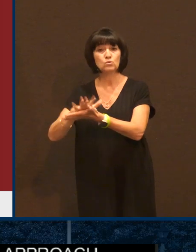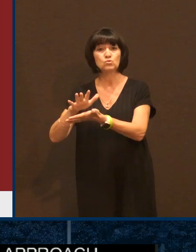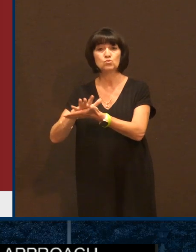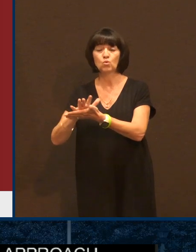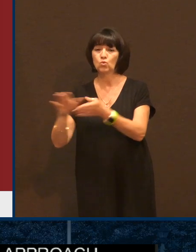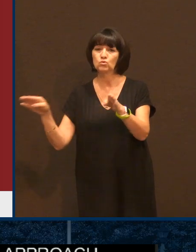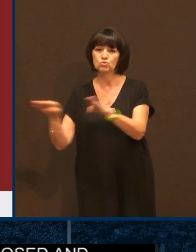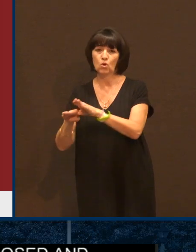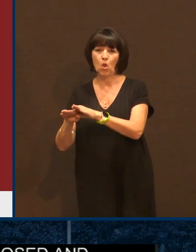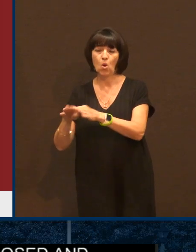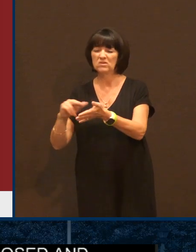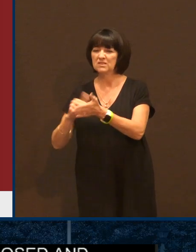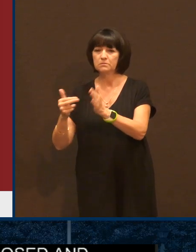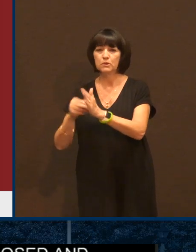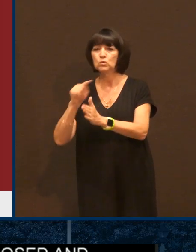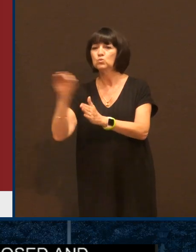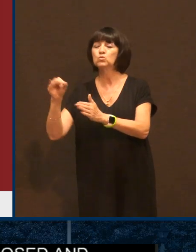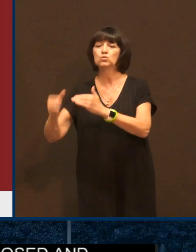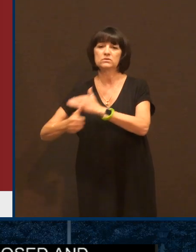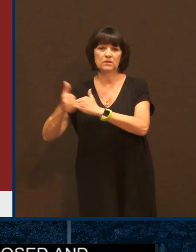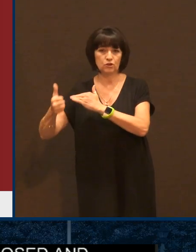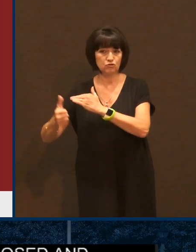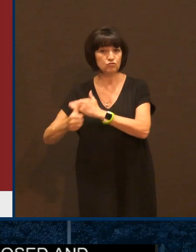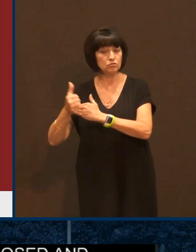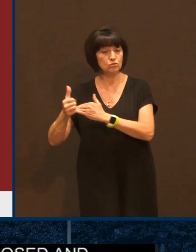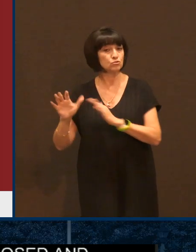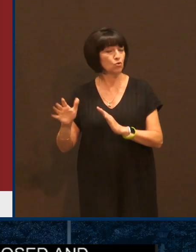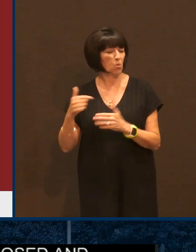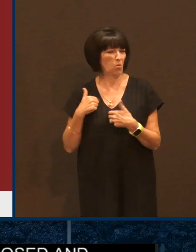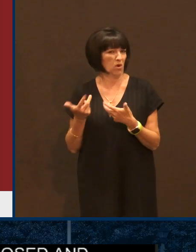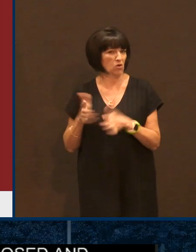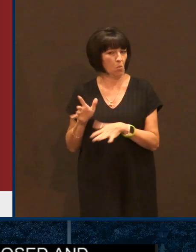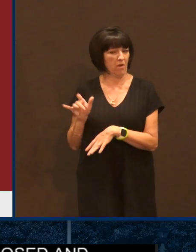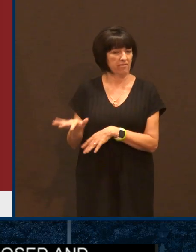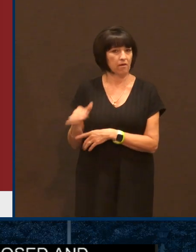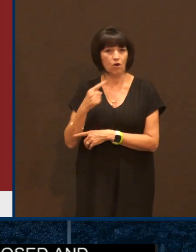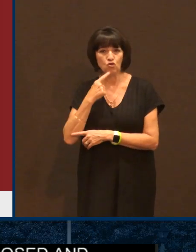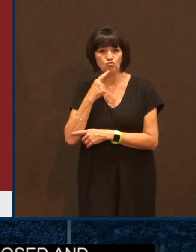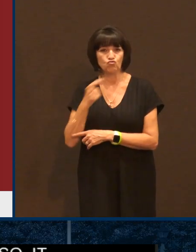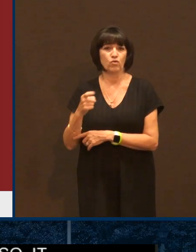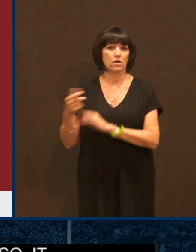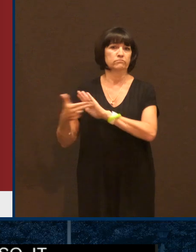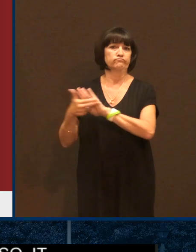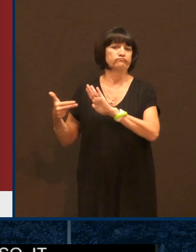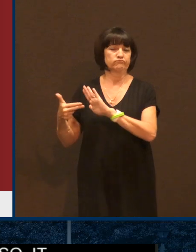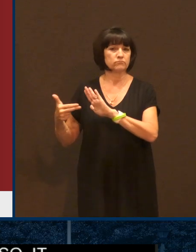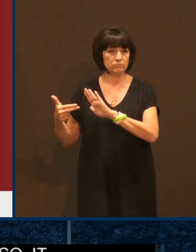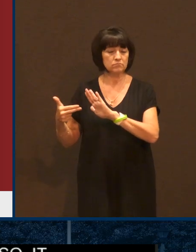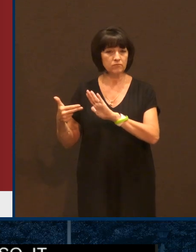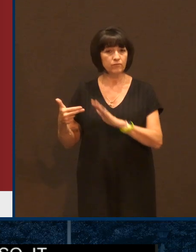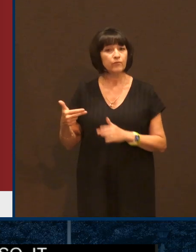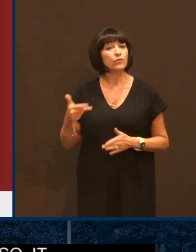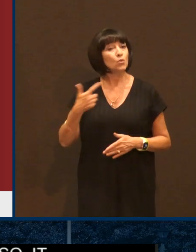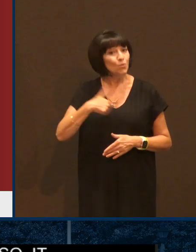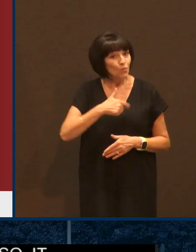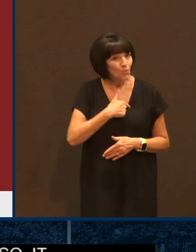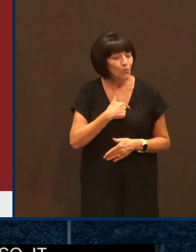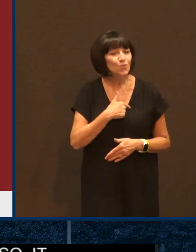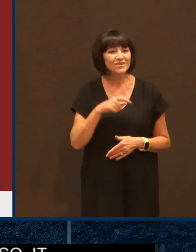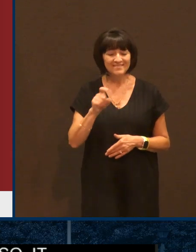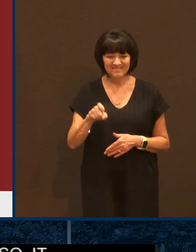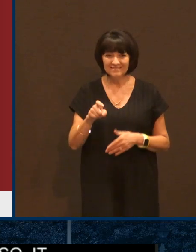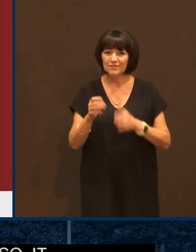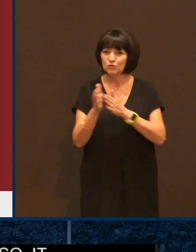any circumstances. And so it really is up to us, and if we ever needed a motivation to wear a face covering, to keep